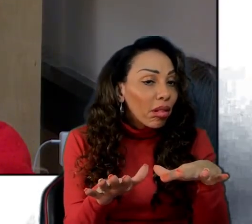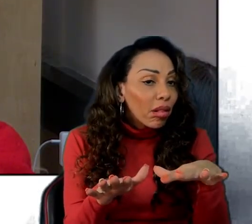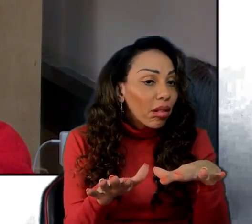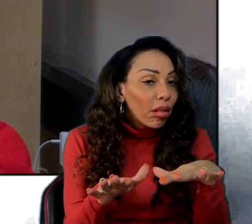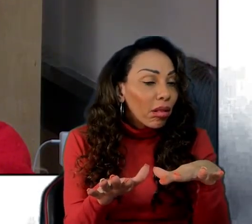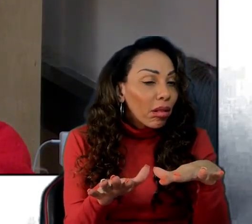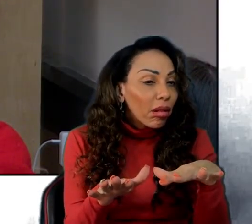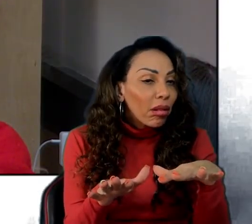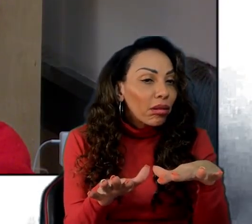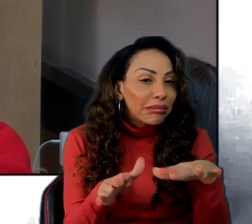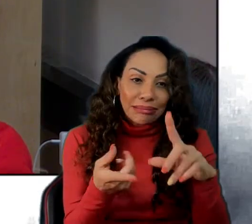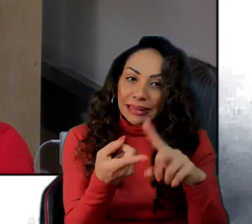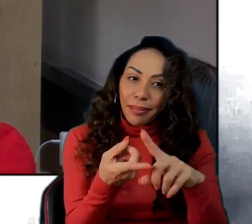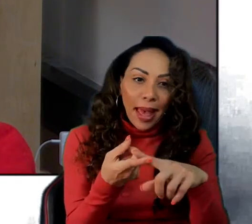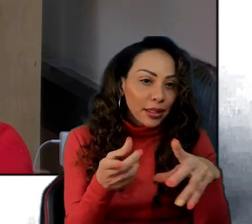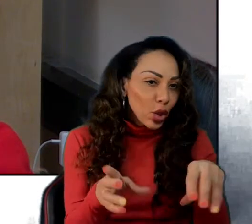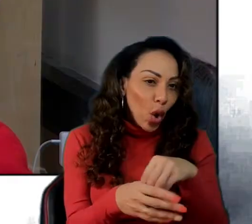So